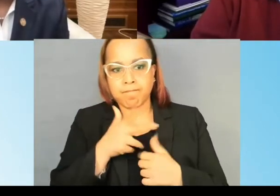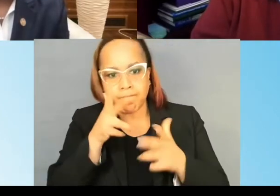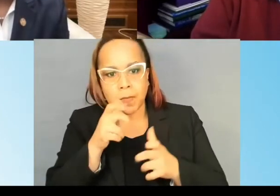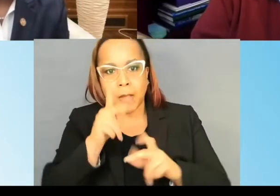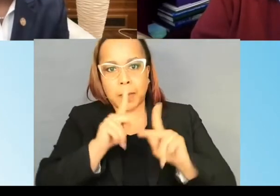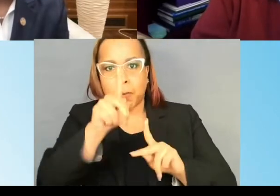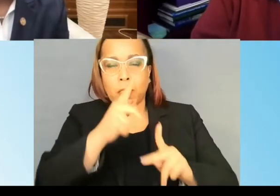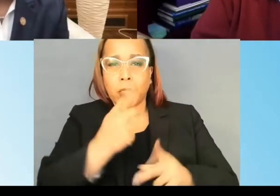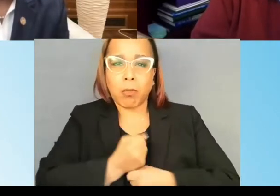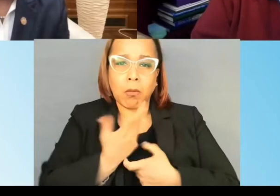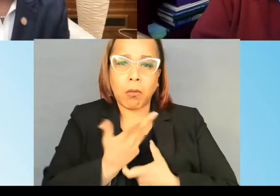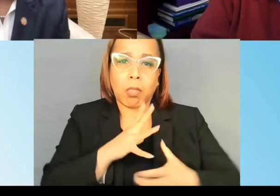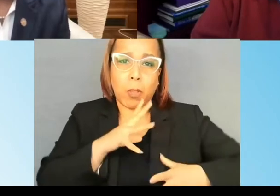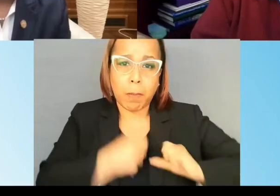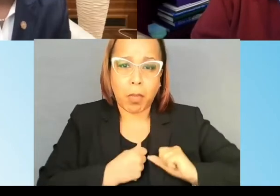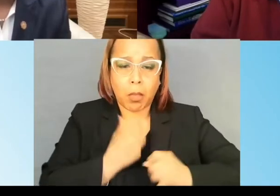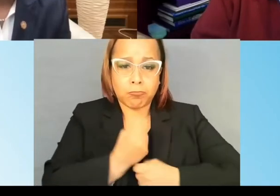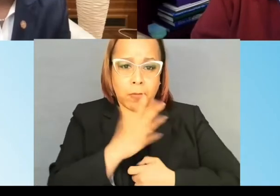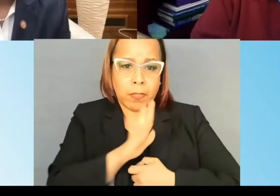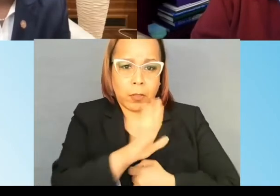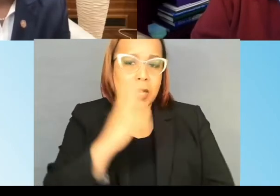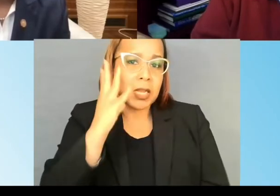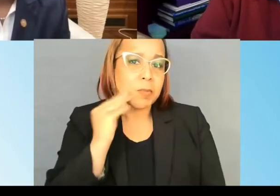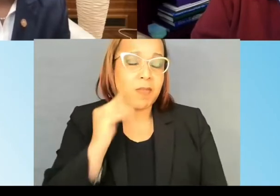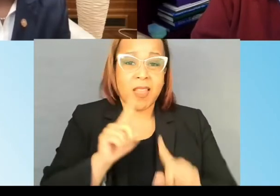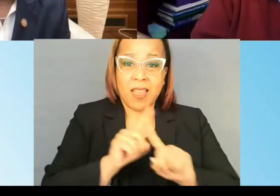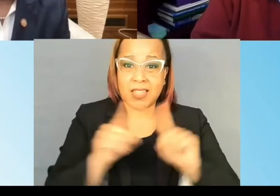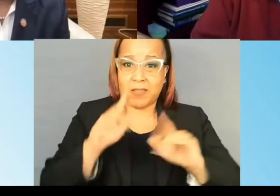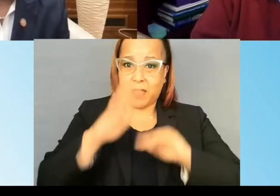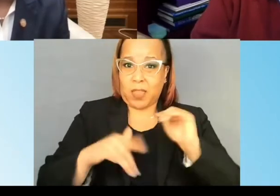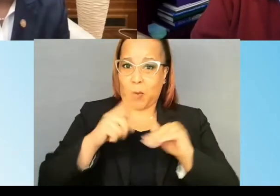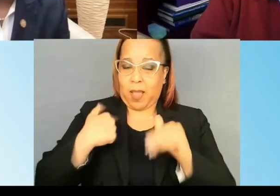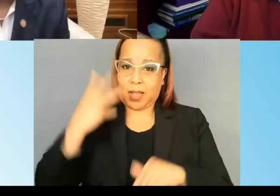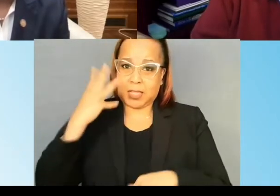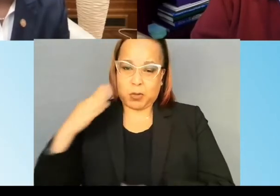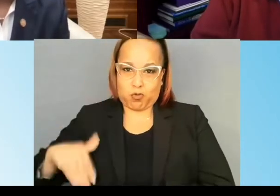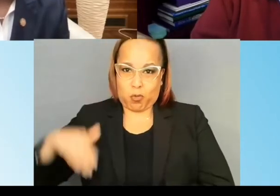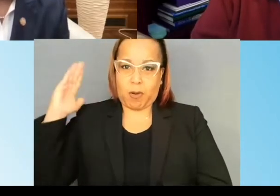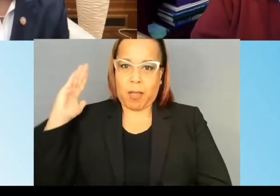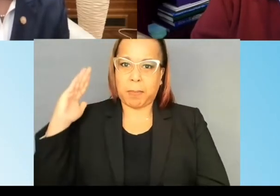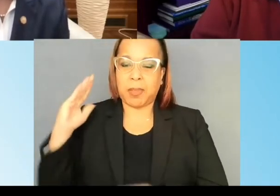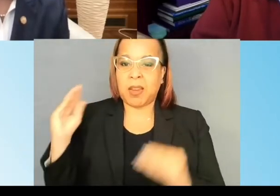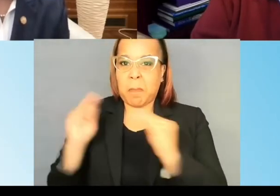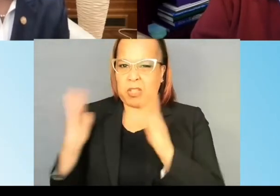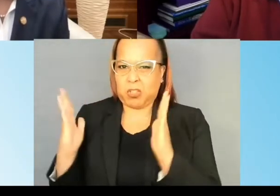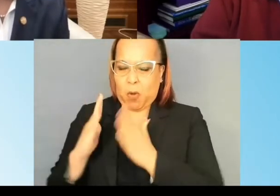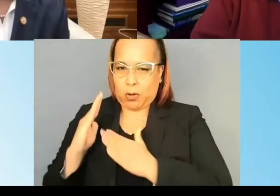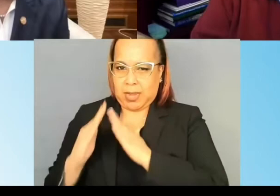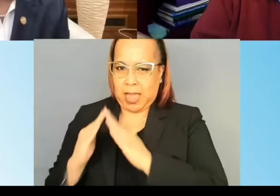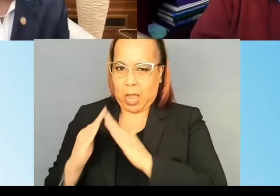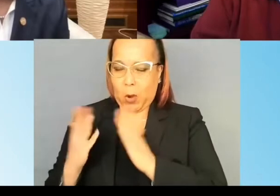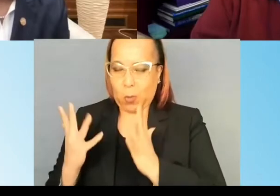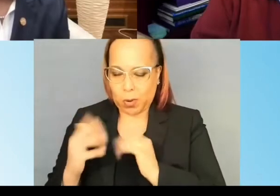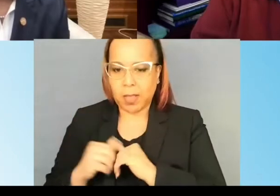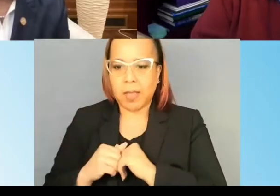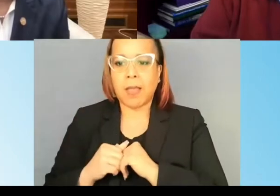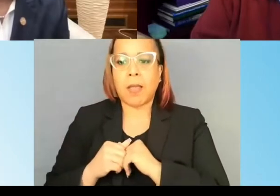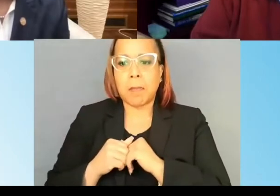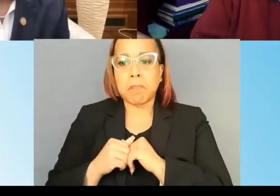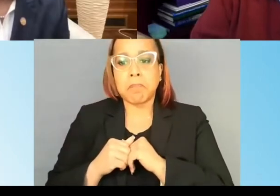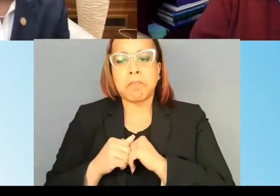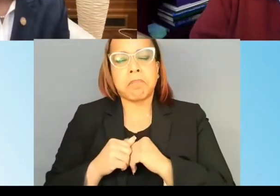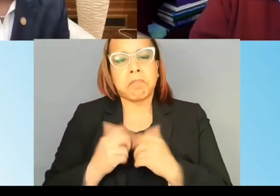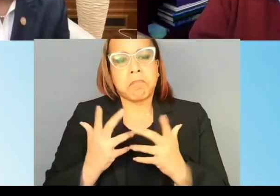the city have experienced, because it's different than what I experienced growing up in a much smaller town, and get to